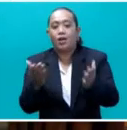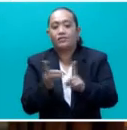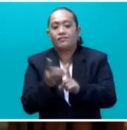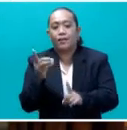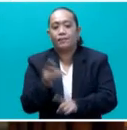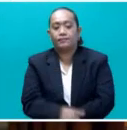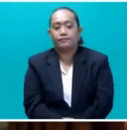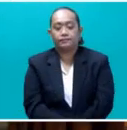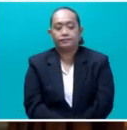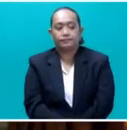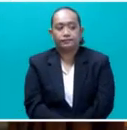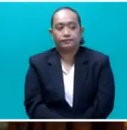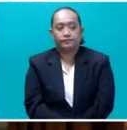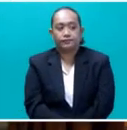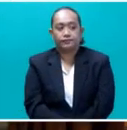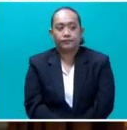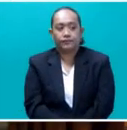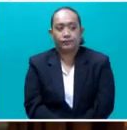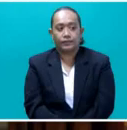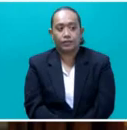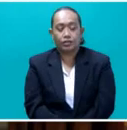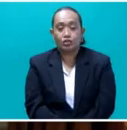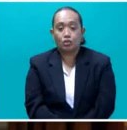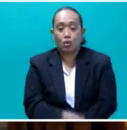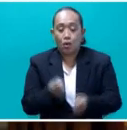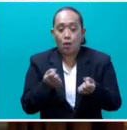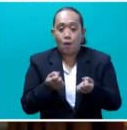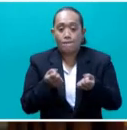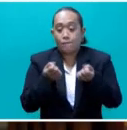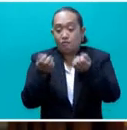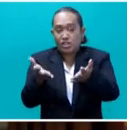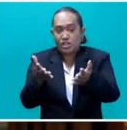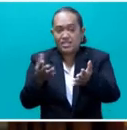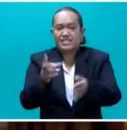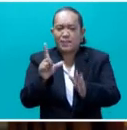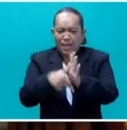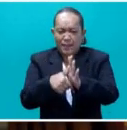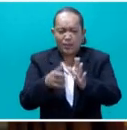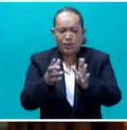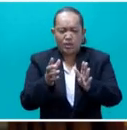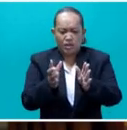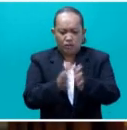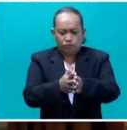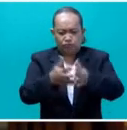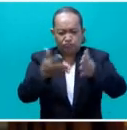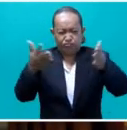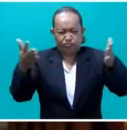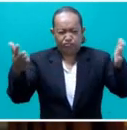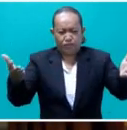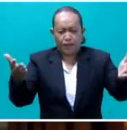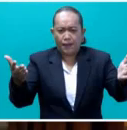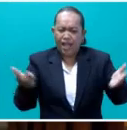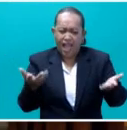Speaker, sir, the provisions of the current town planning laws are too broad and do not adequately address some of the